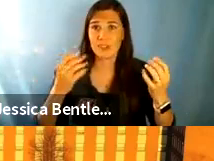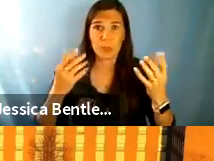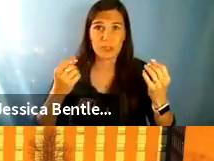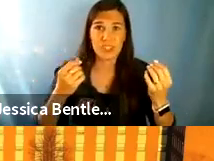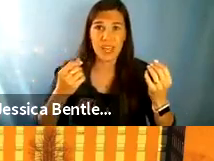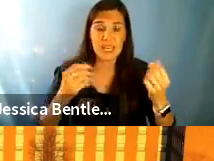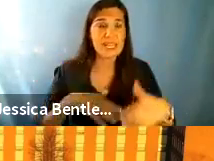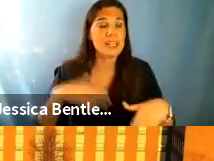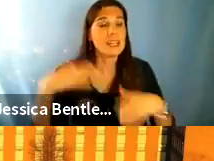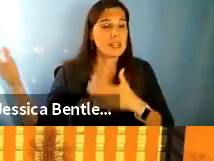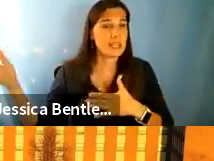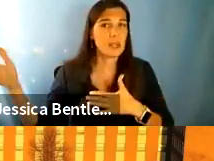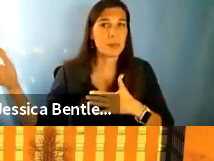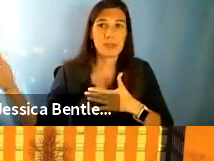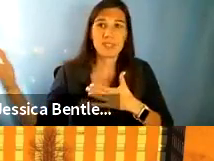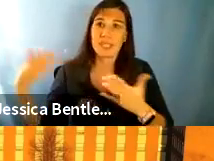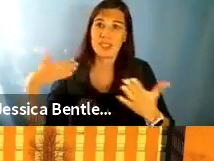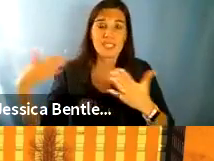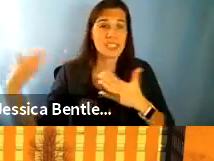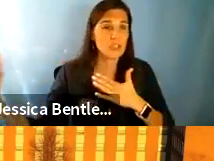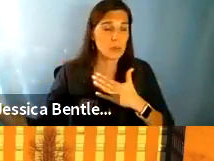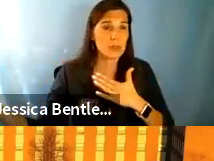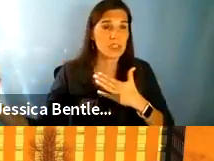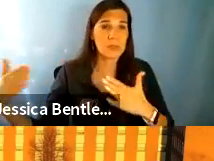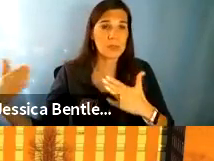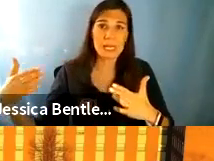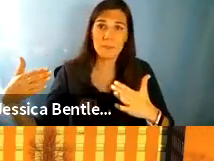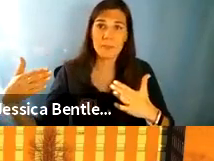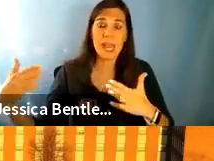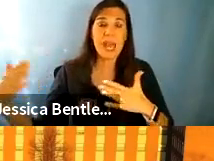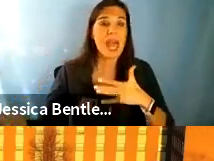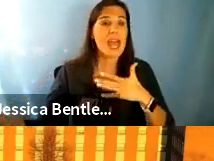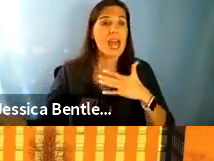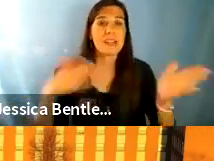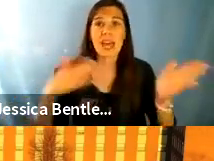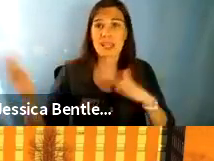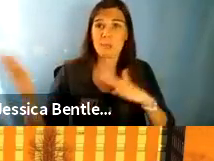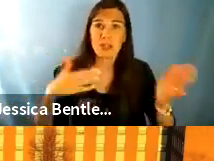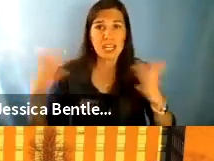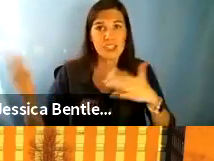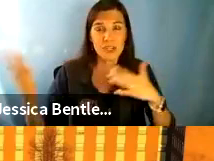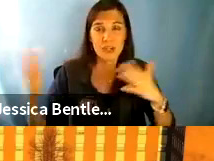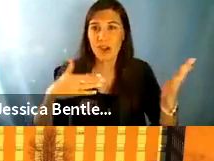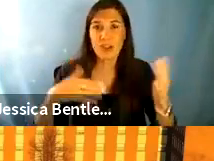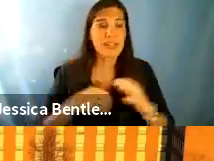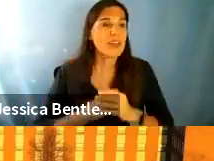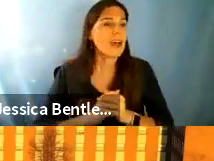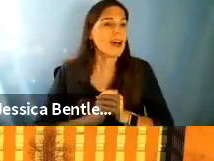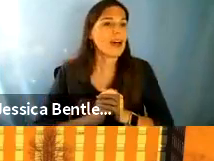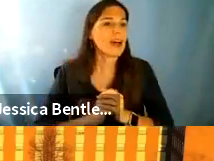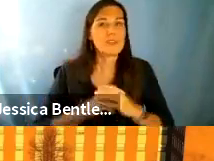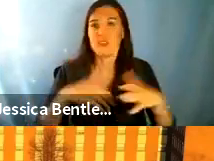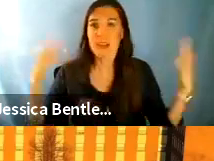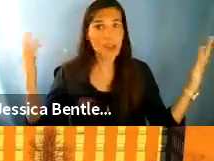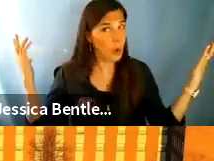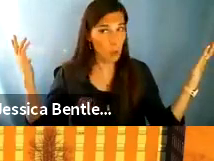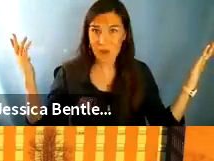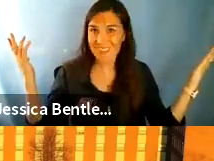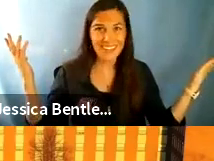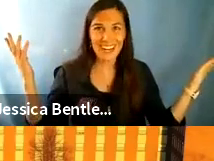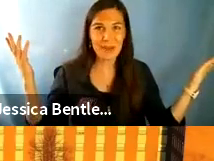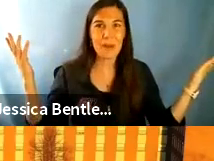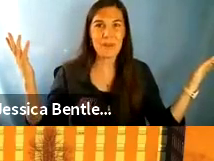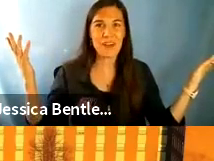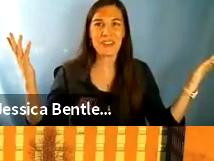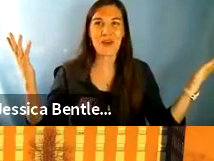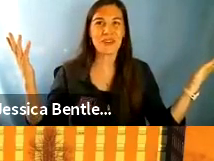sees the interpreter signing, the hearing person hears the interpreter speaking, and that communication goes on. You never know what's